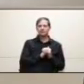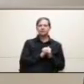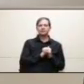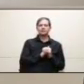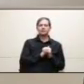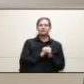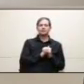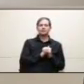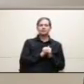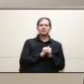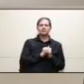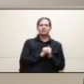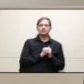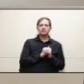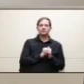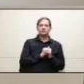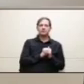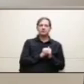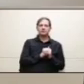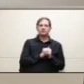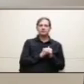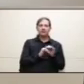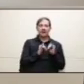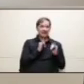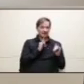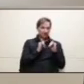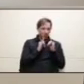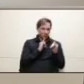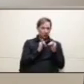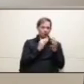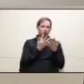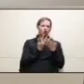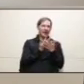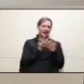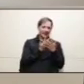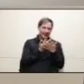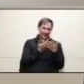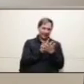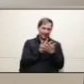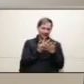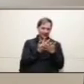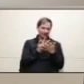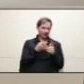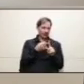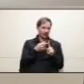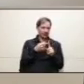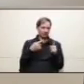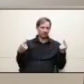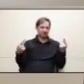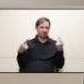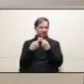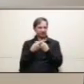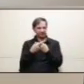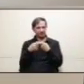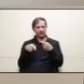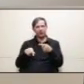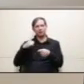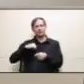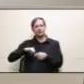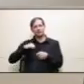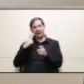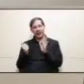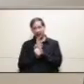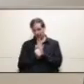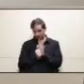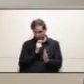It has now emerged that the interview and screening process contravened the Municipal Systems Act. Is that